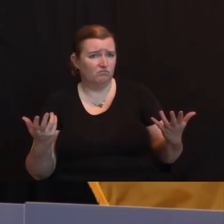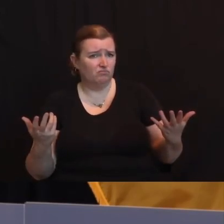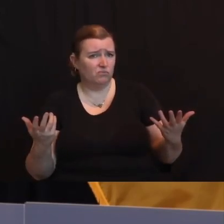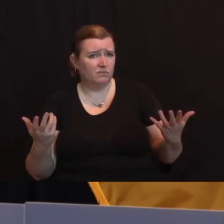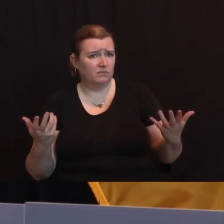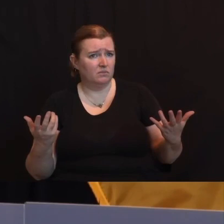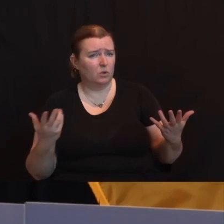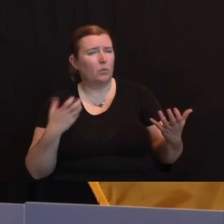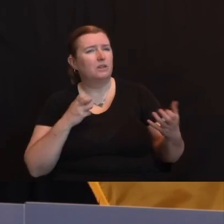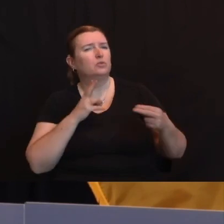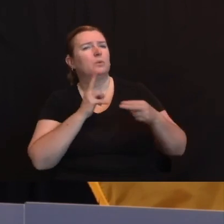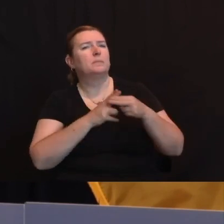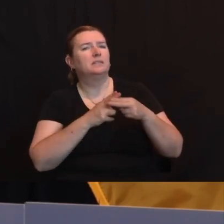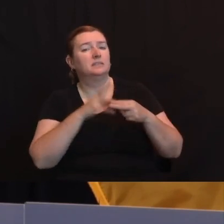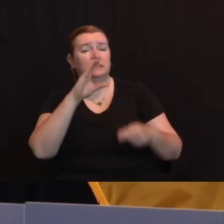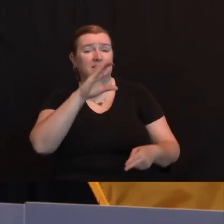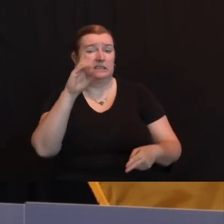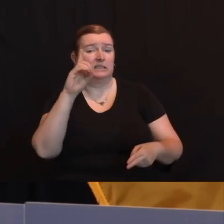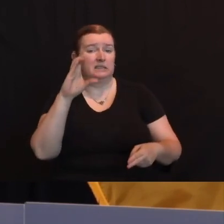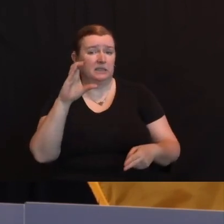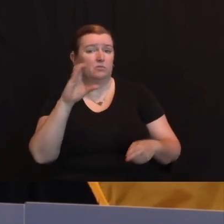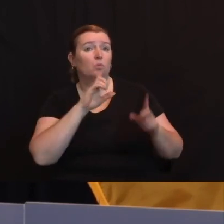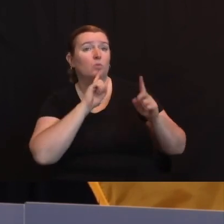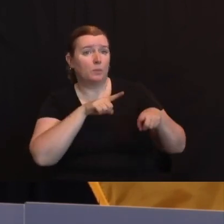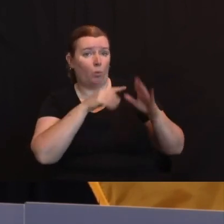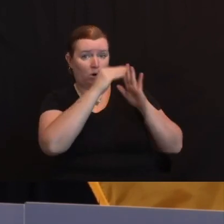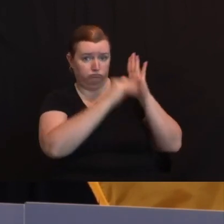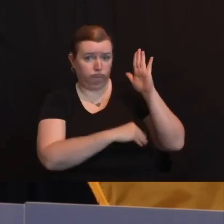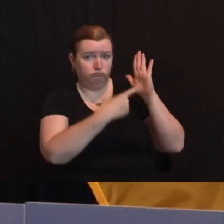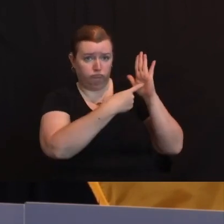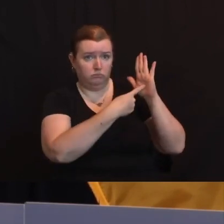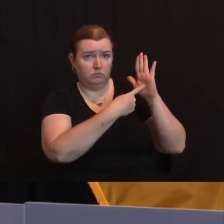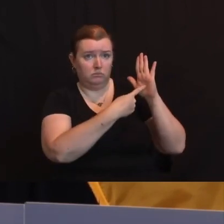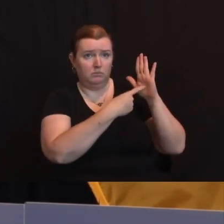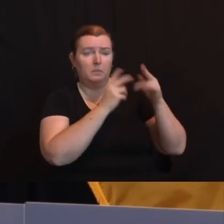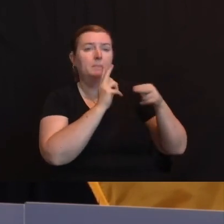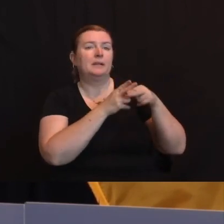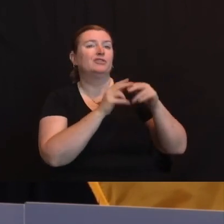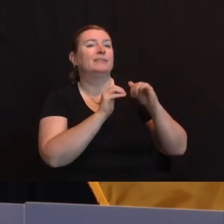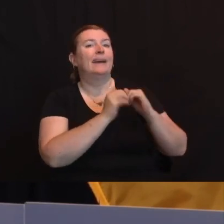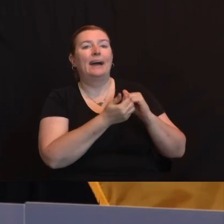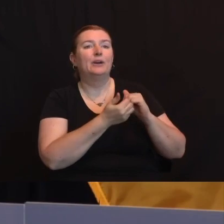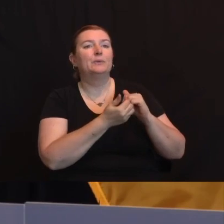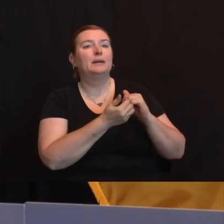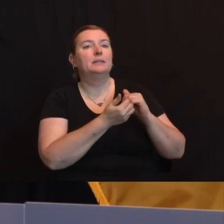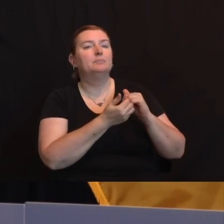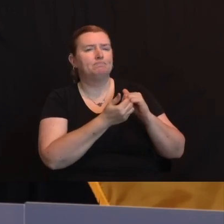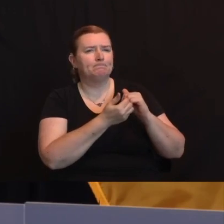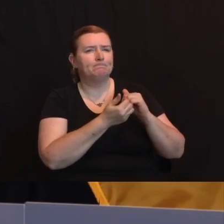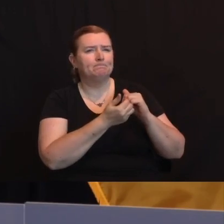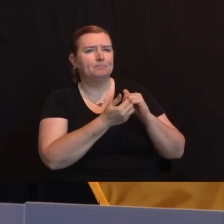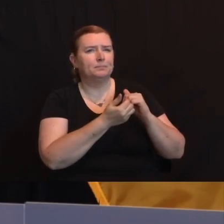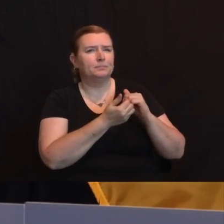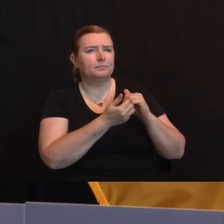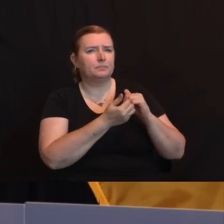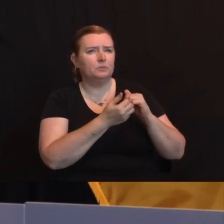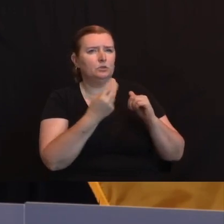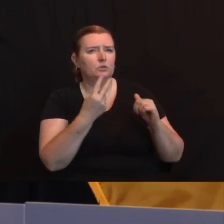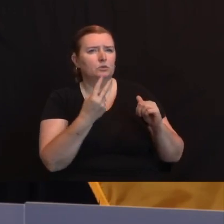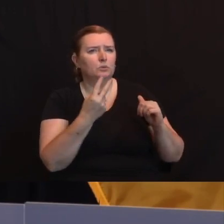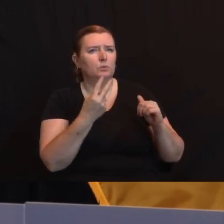a CDC report recently that cited how there were two stylists at a